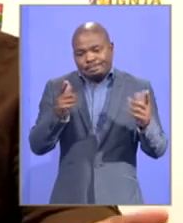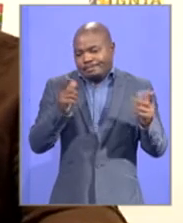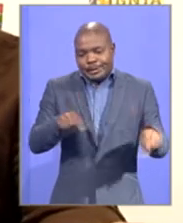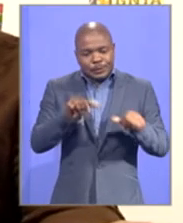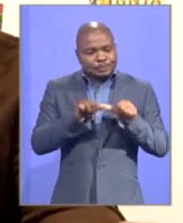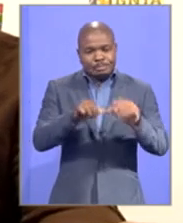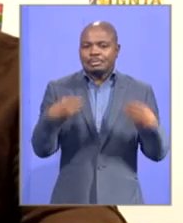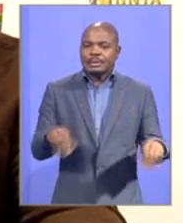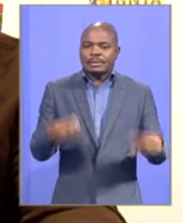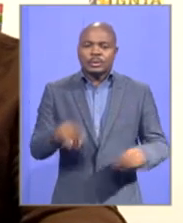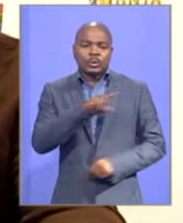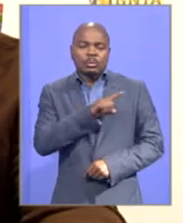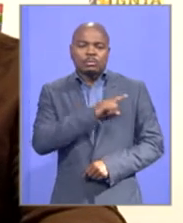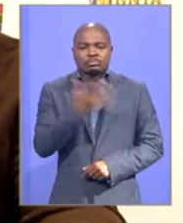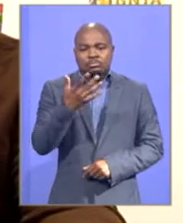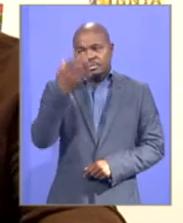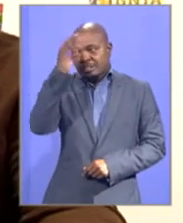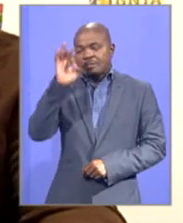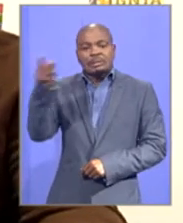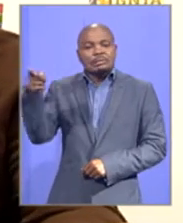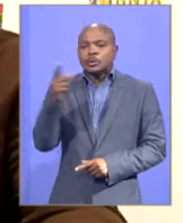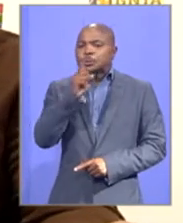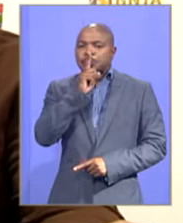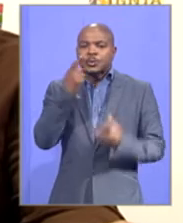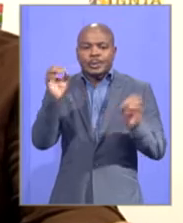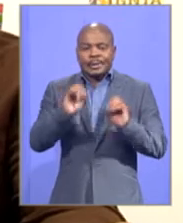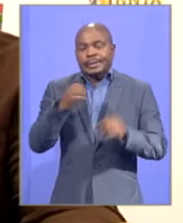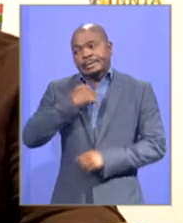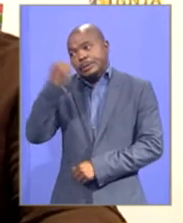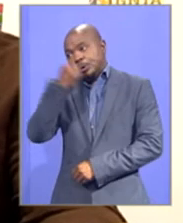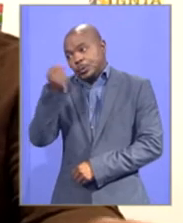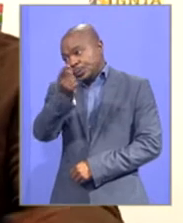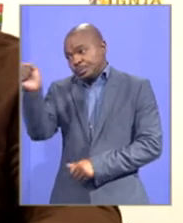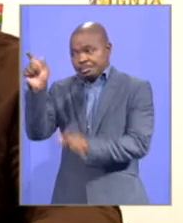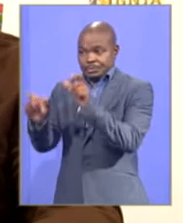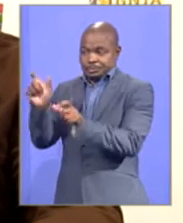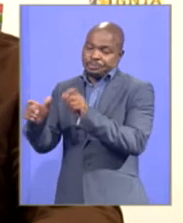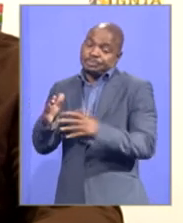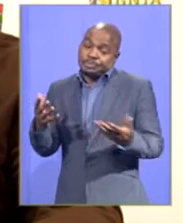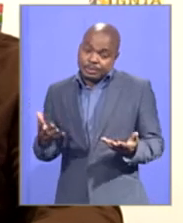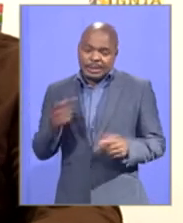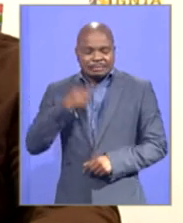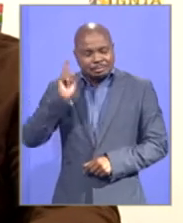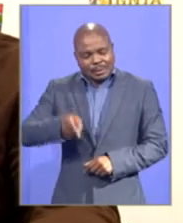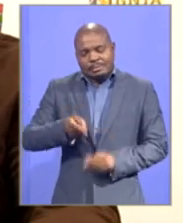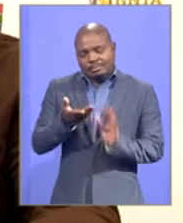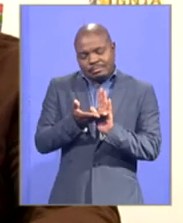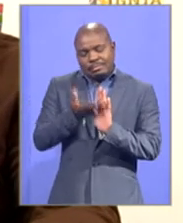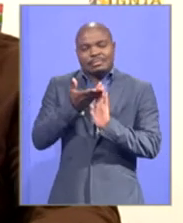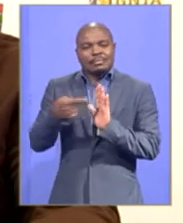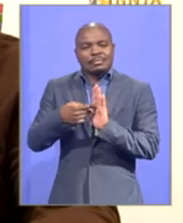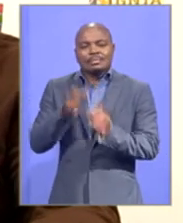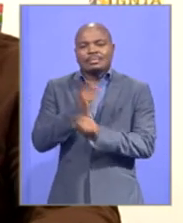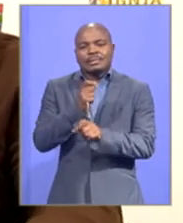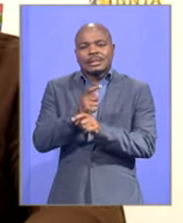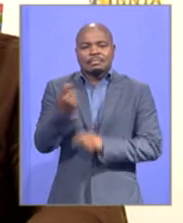dirang ka gonne puso ke e phutile matsogo le tla re inela matsogo mo etseng ba ga bo rona re tlile go isa